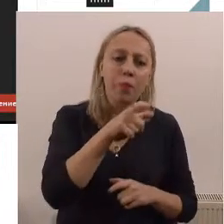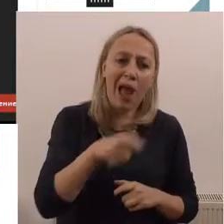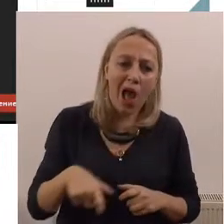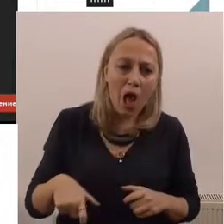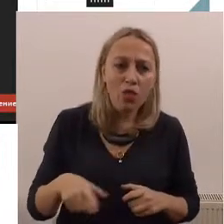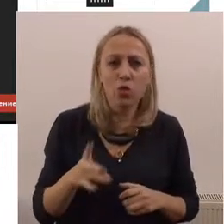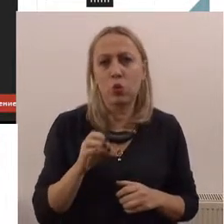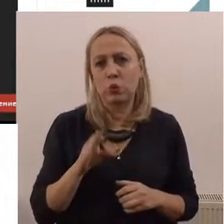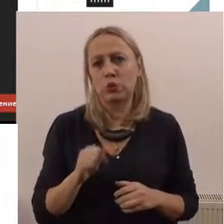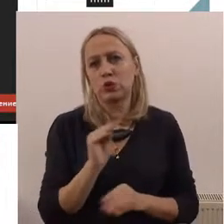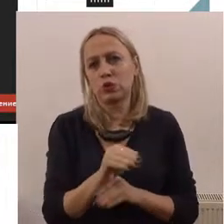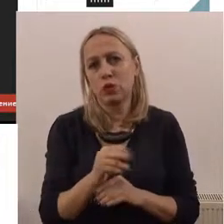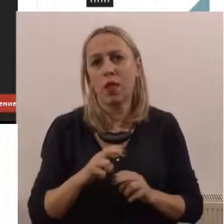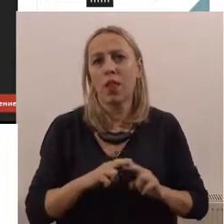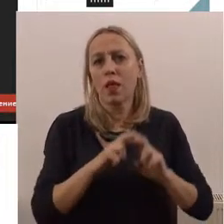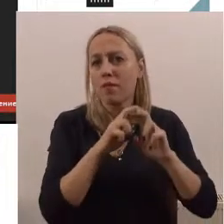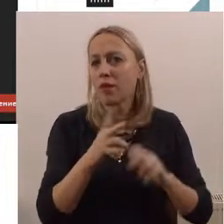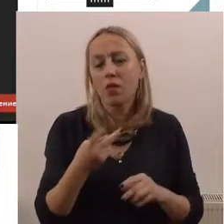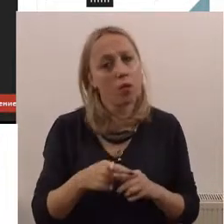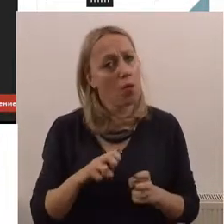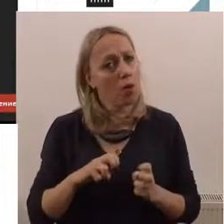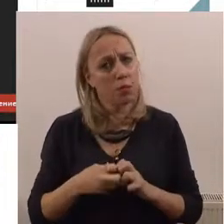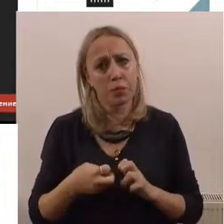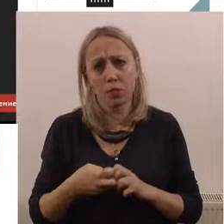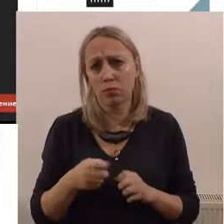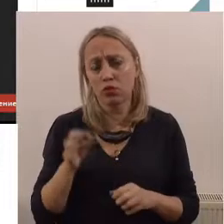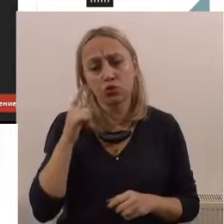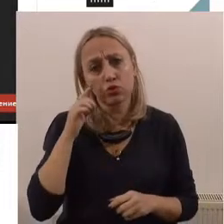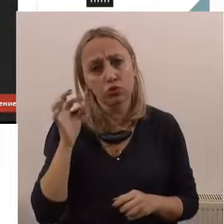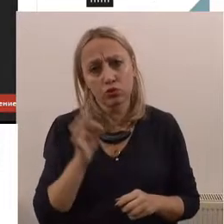to architectural accessibility or ramps,